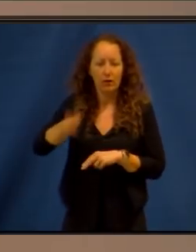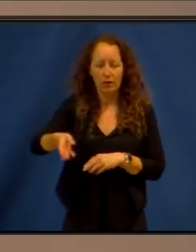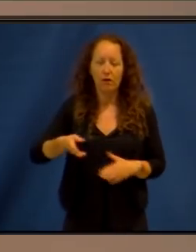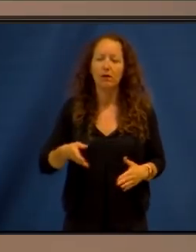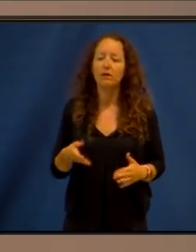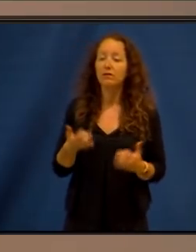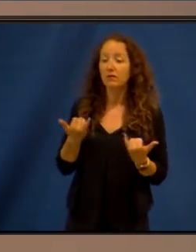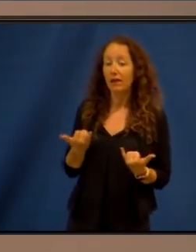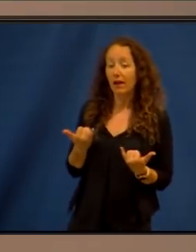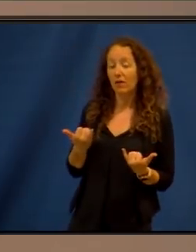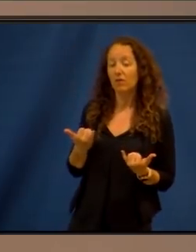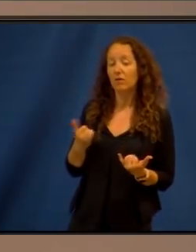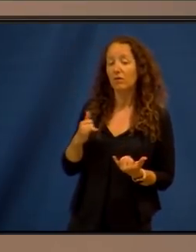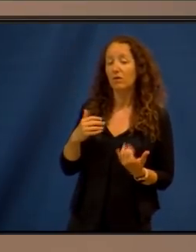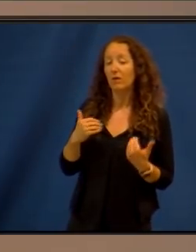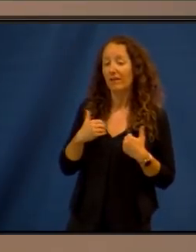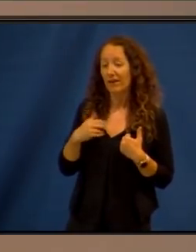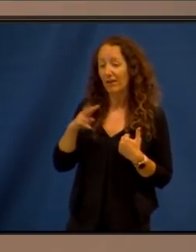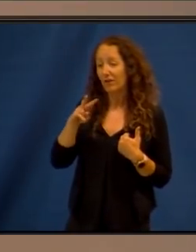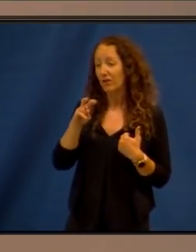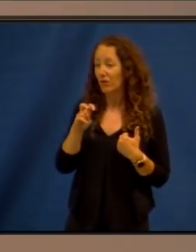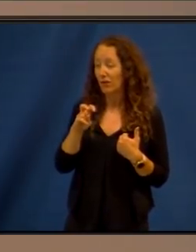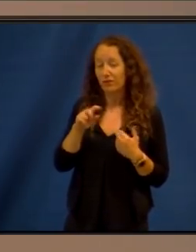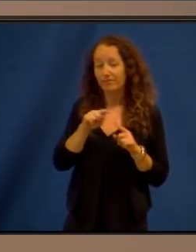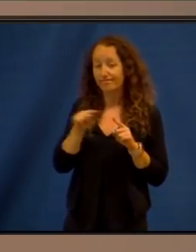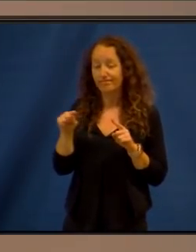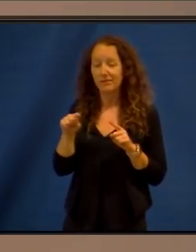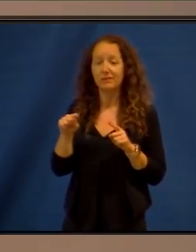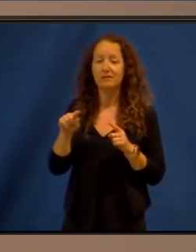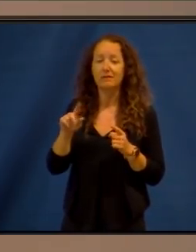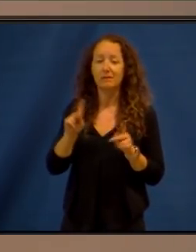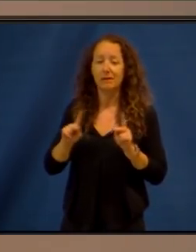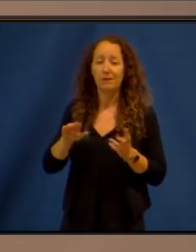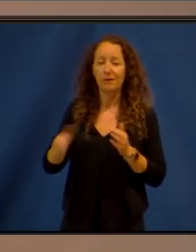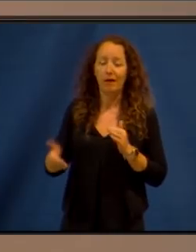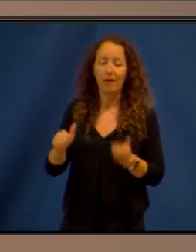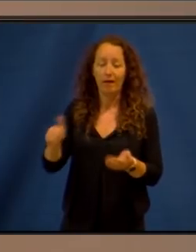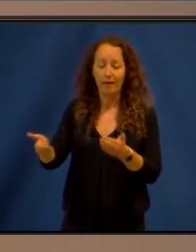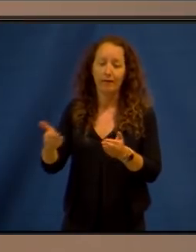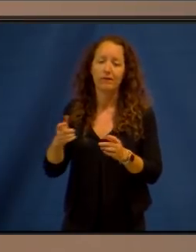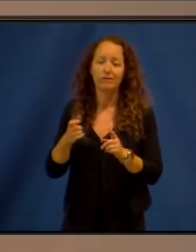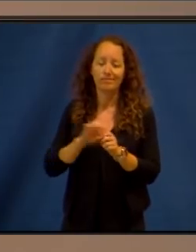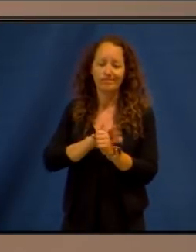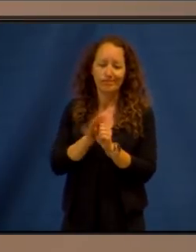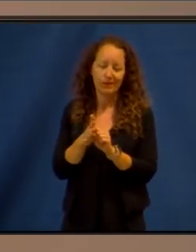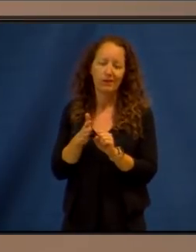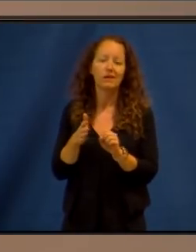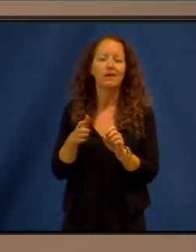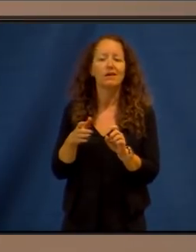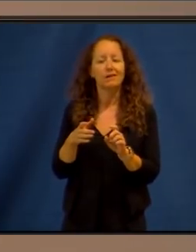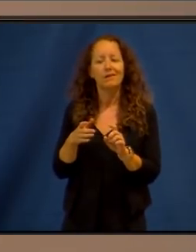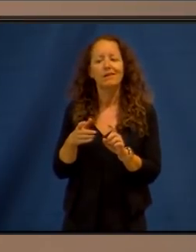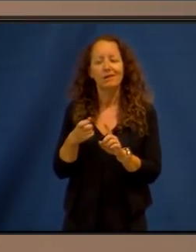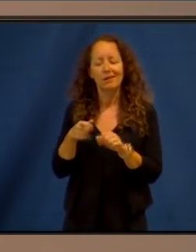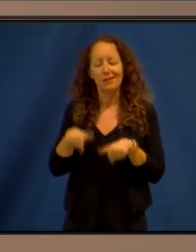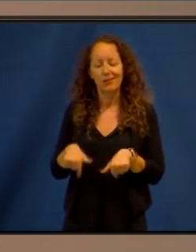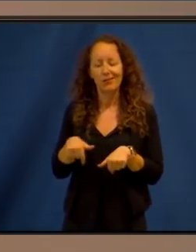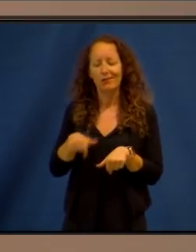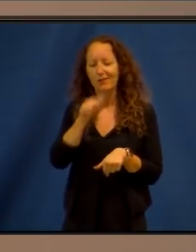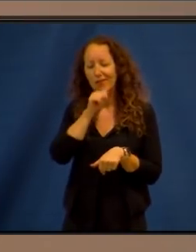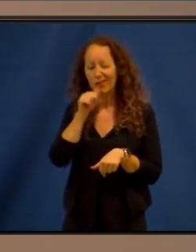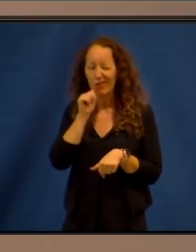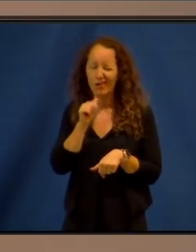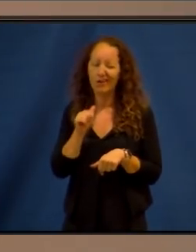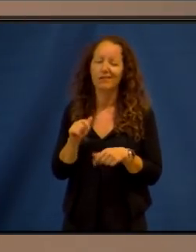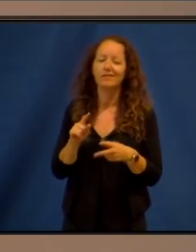from COVID-19, with more than 7,648 confirmed cases in the state of Arizona. Comparatively, Mohave